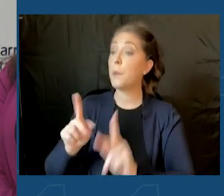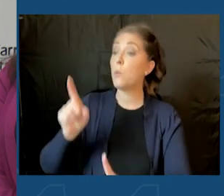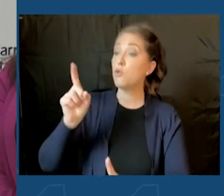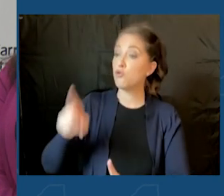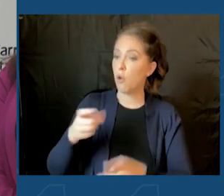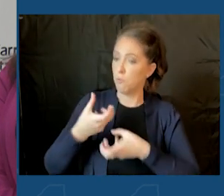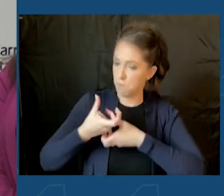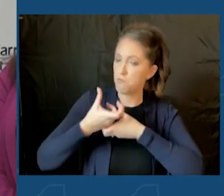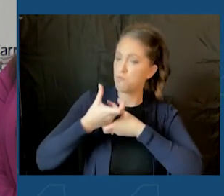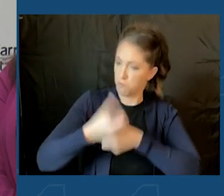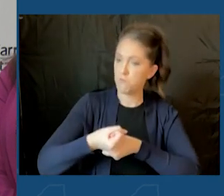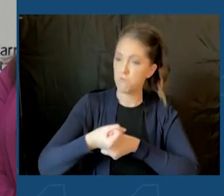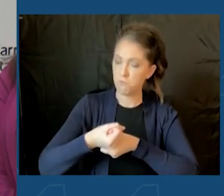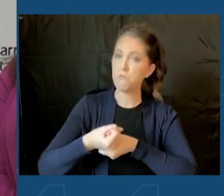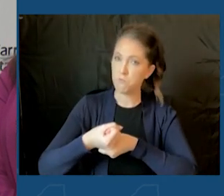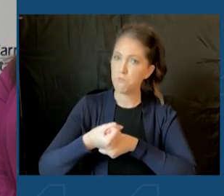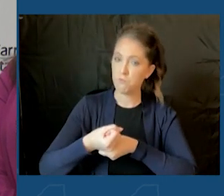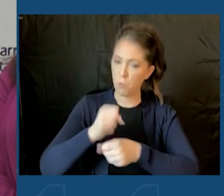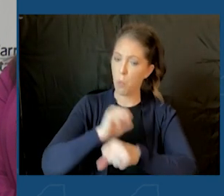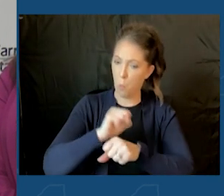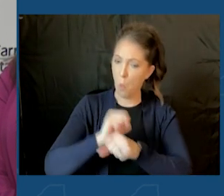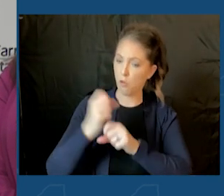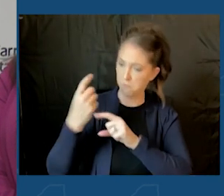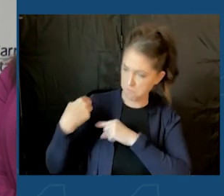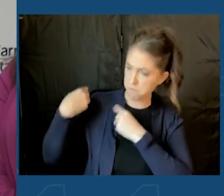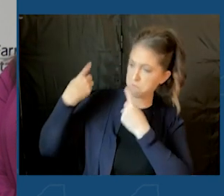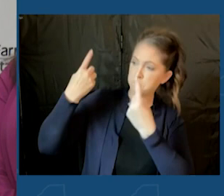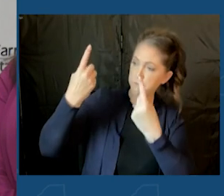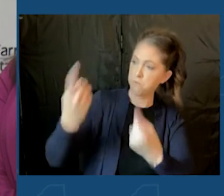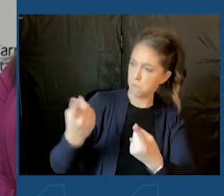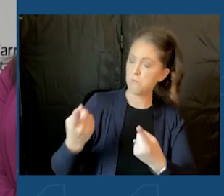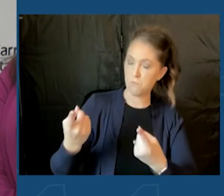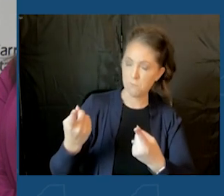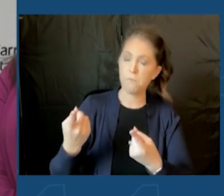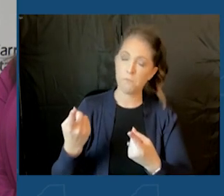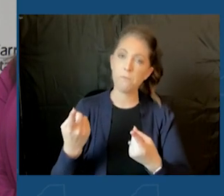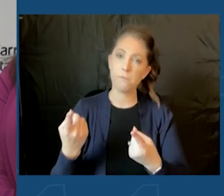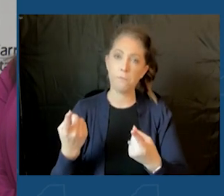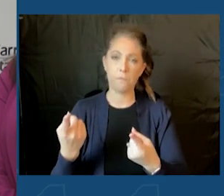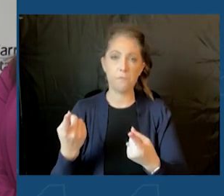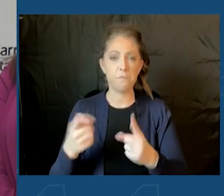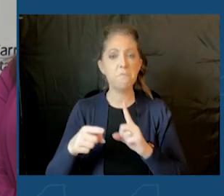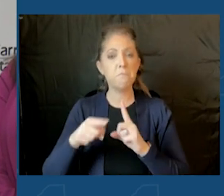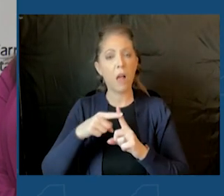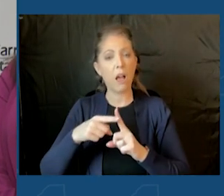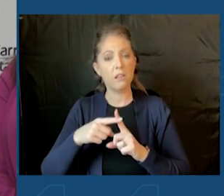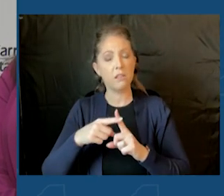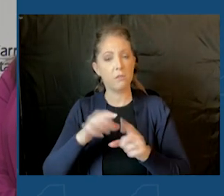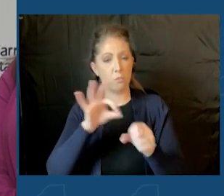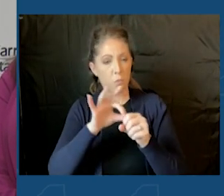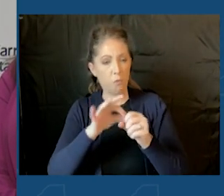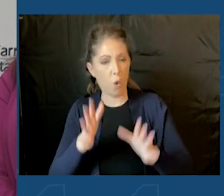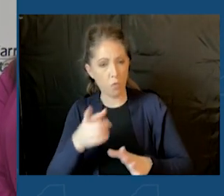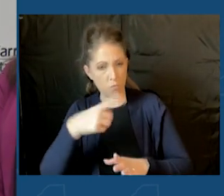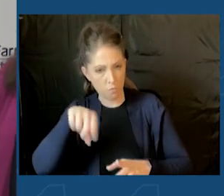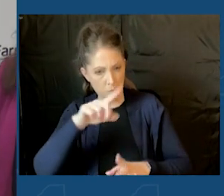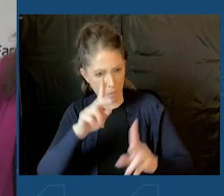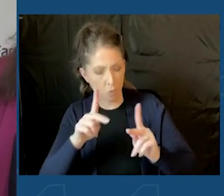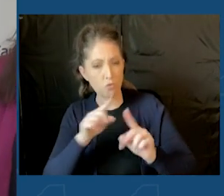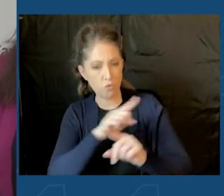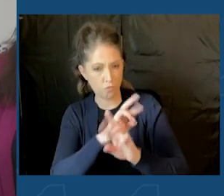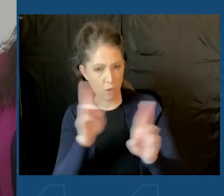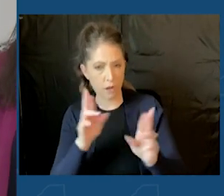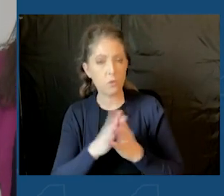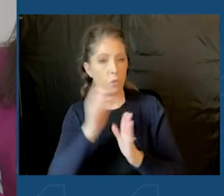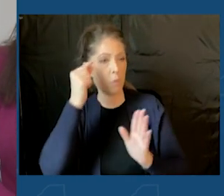confidence in the work that has happened up to this point, and in the officials that are here working together. So, Governor, thank you very much for